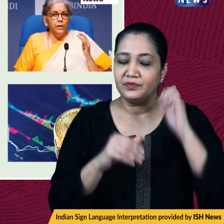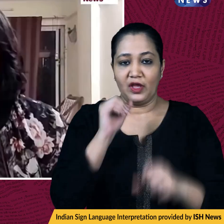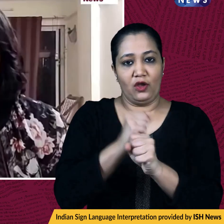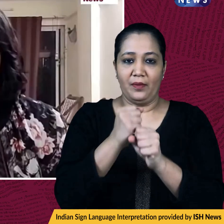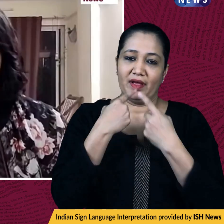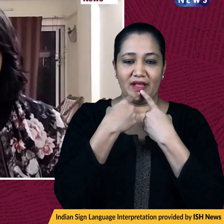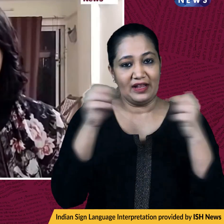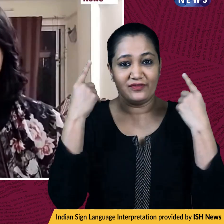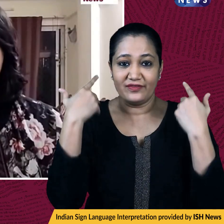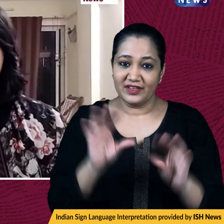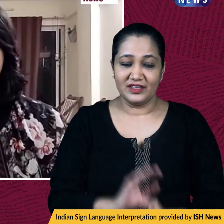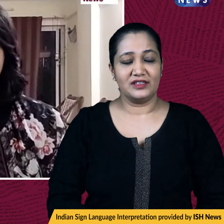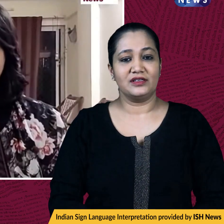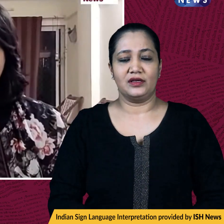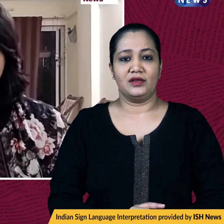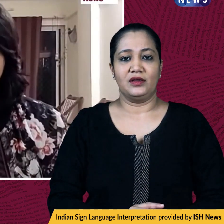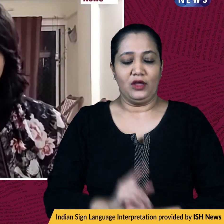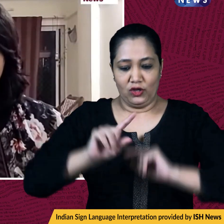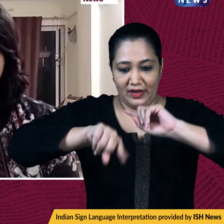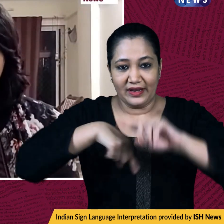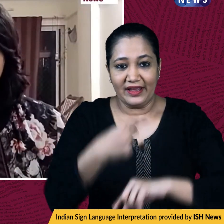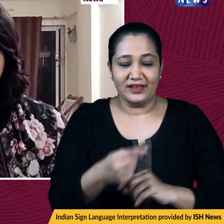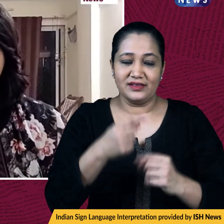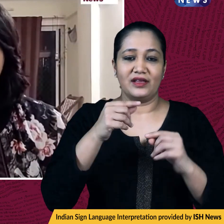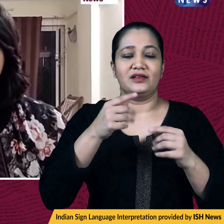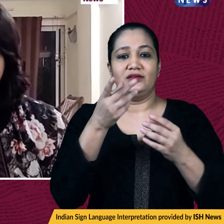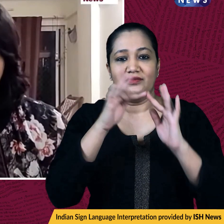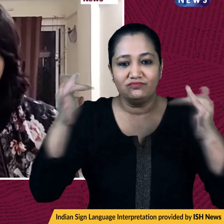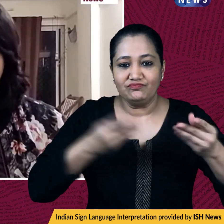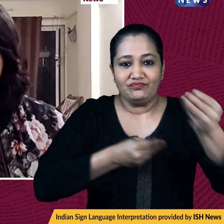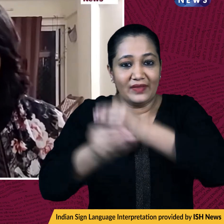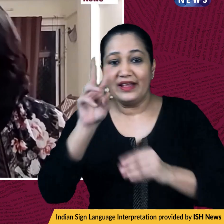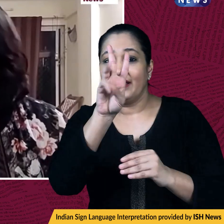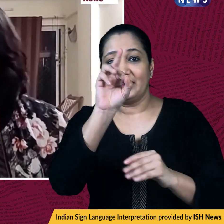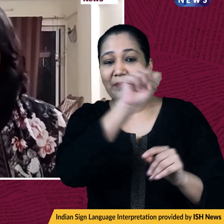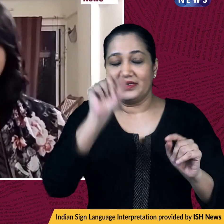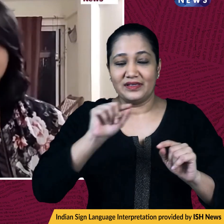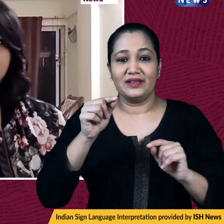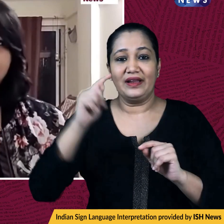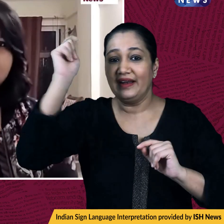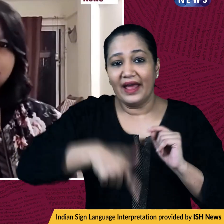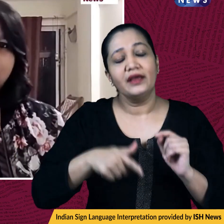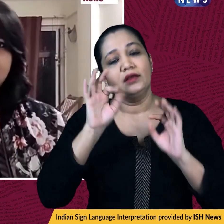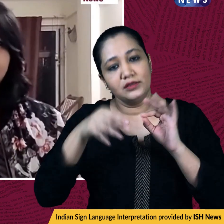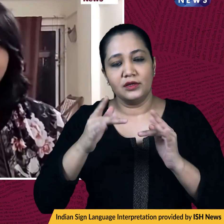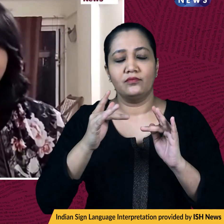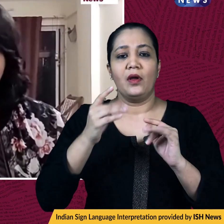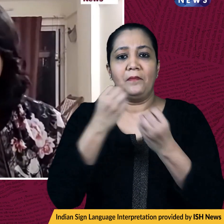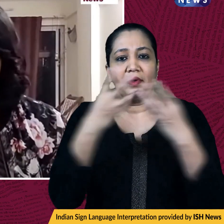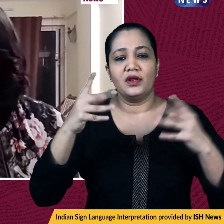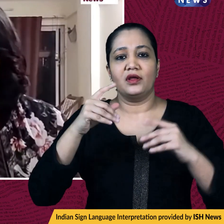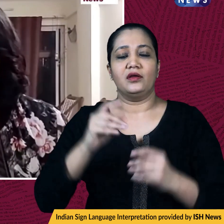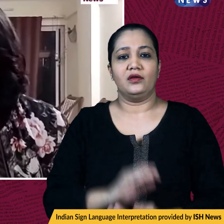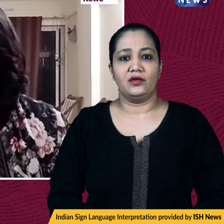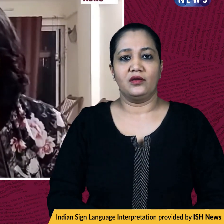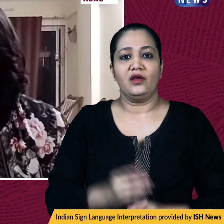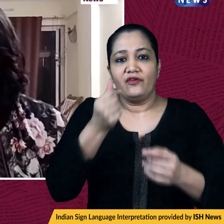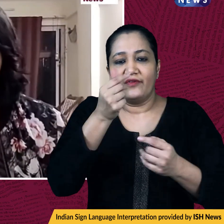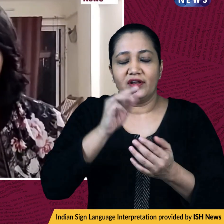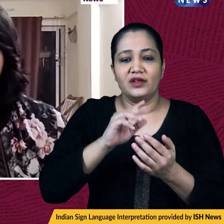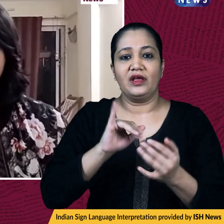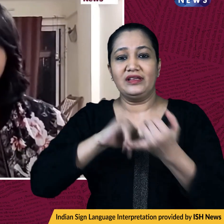study, extreme heat in the world's oceans passed the point of no return in 2014, and that has now